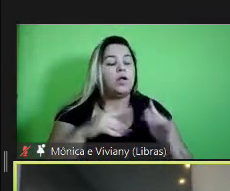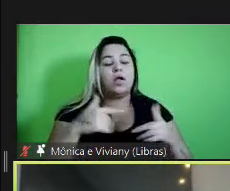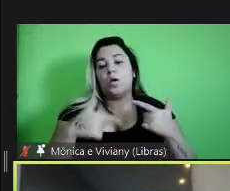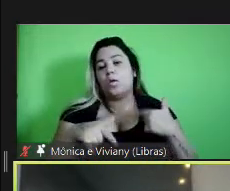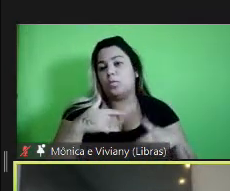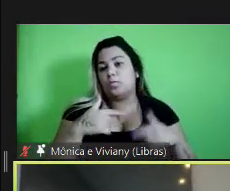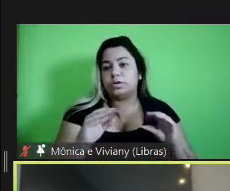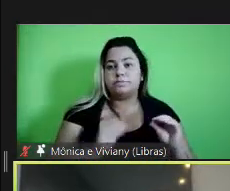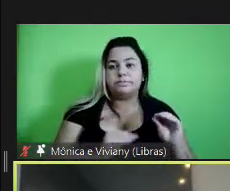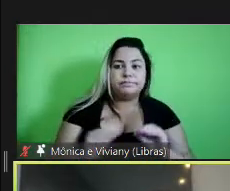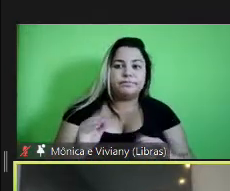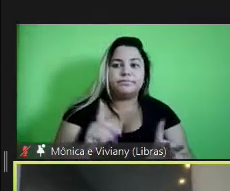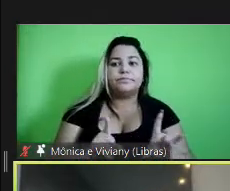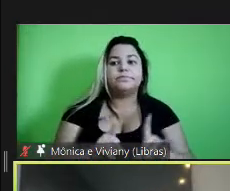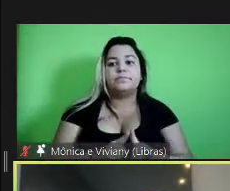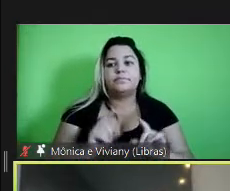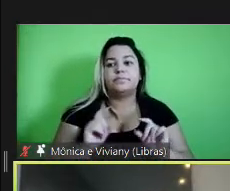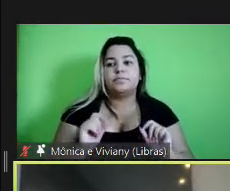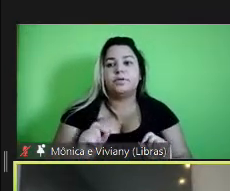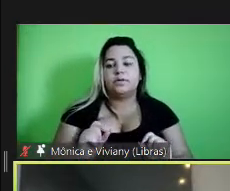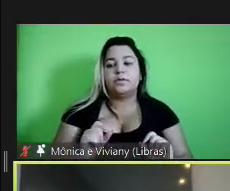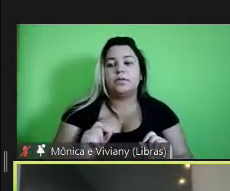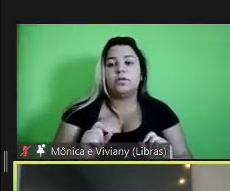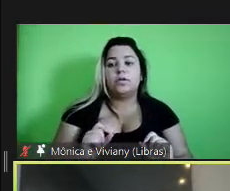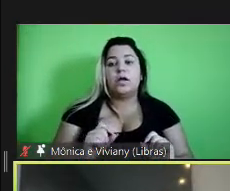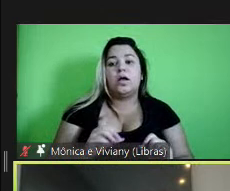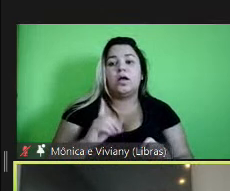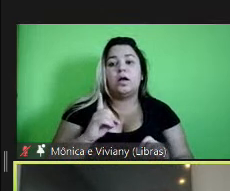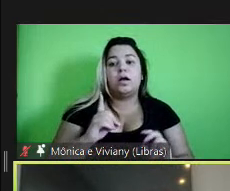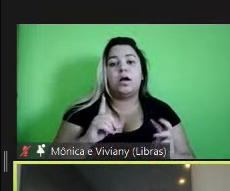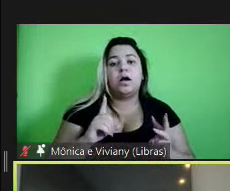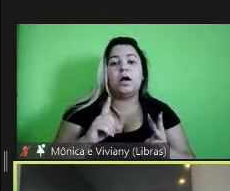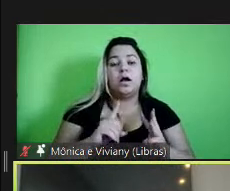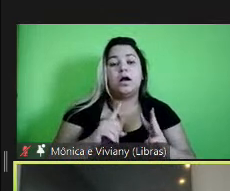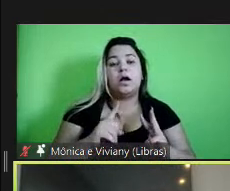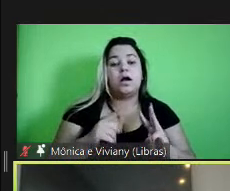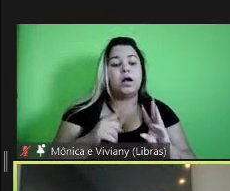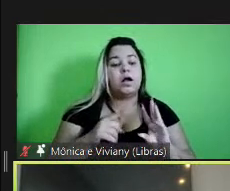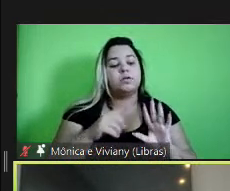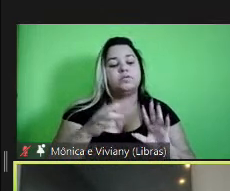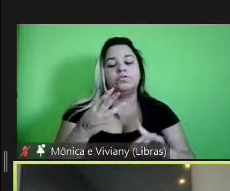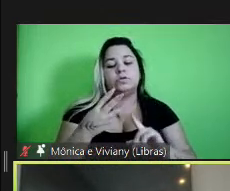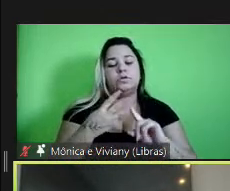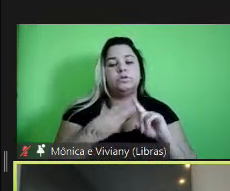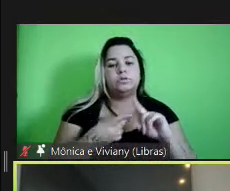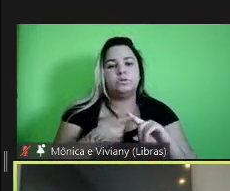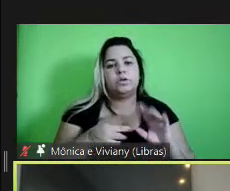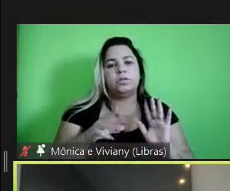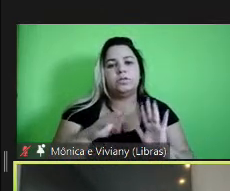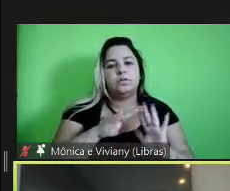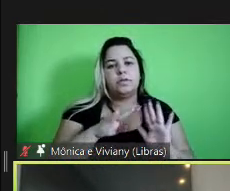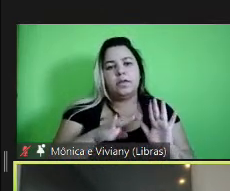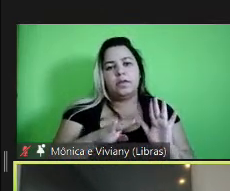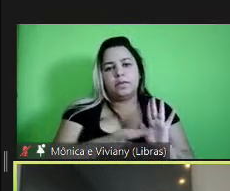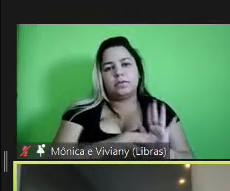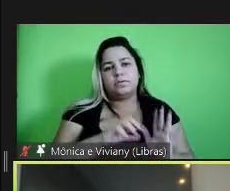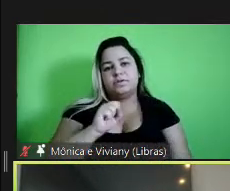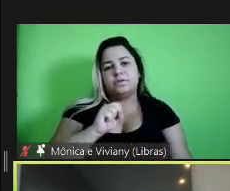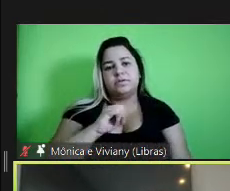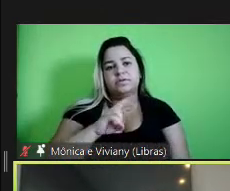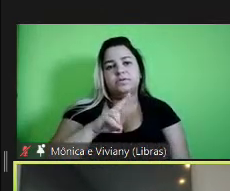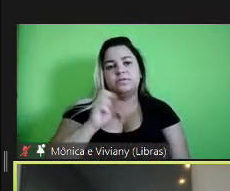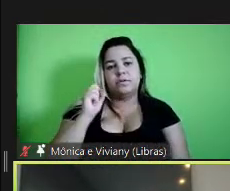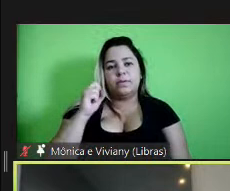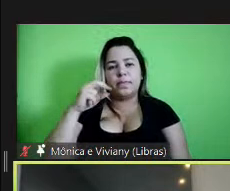requirement that we need to take care of, which is intersectoriality. So the fifth guideline, which is